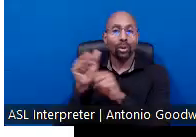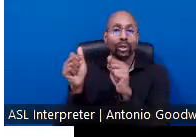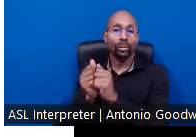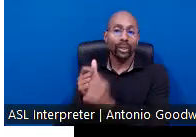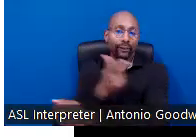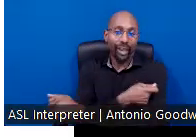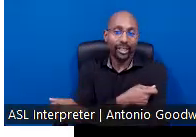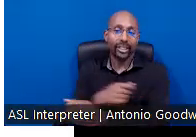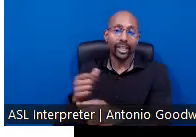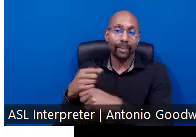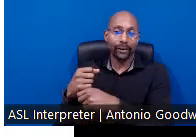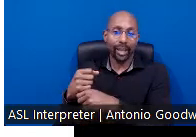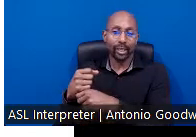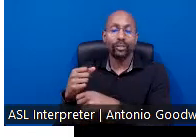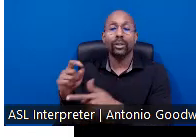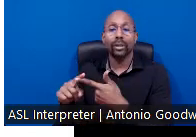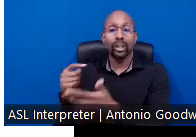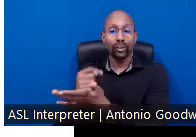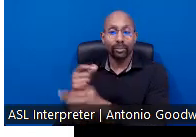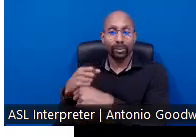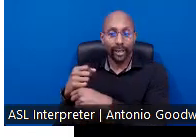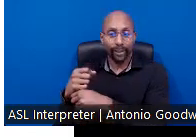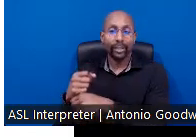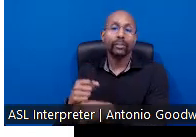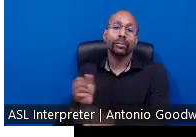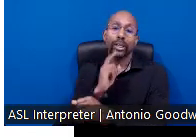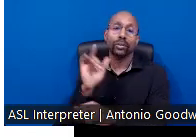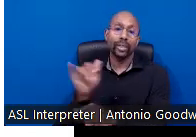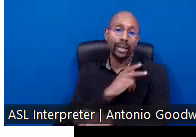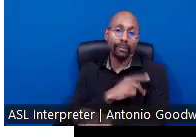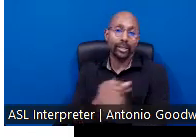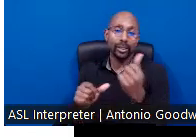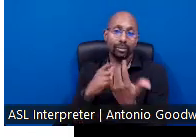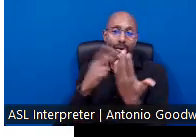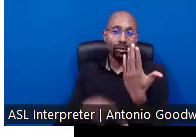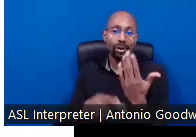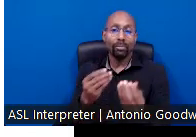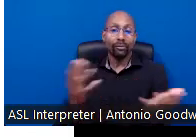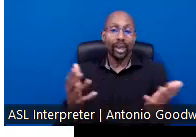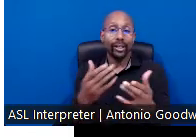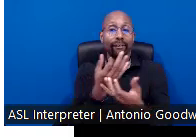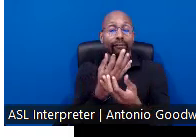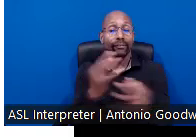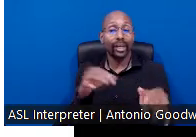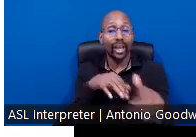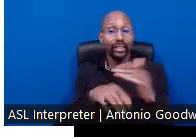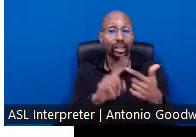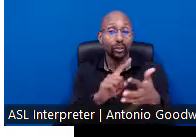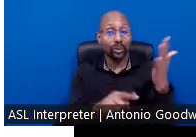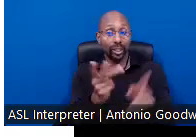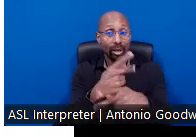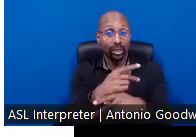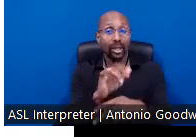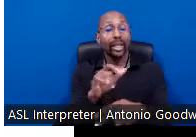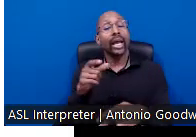manufacturers to ensure the patient assistance programs that provide free access for these products are easily used and